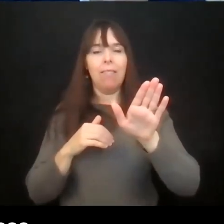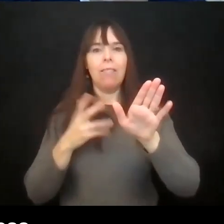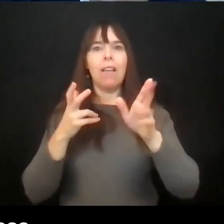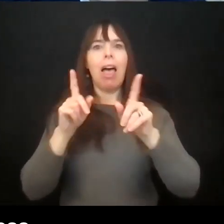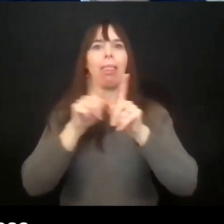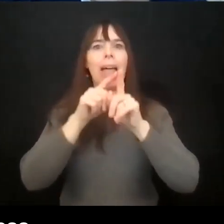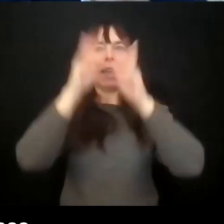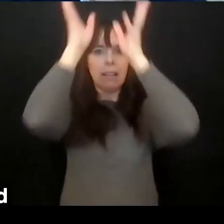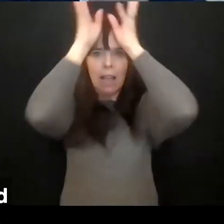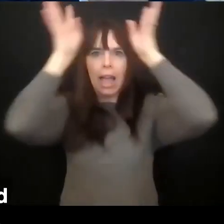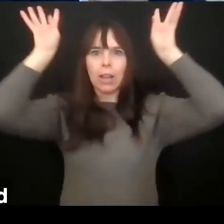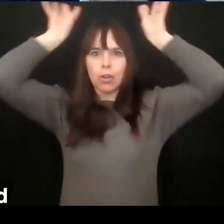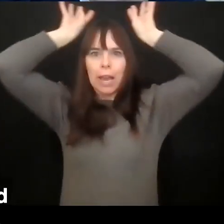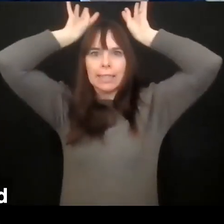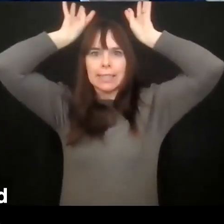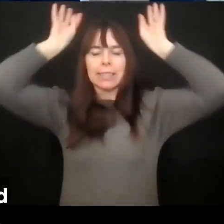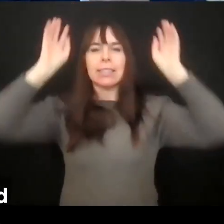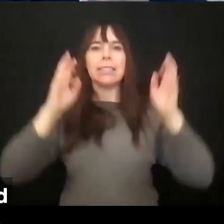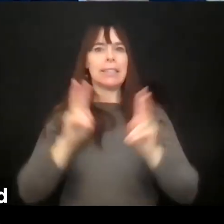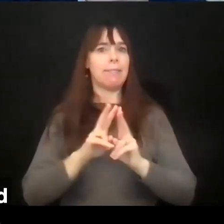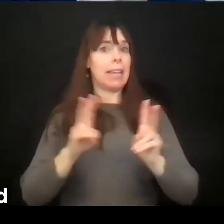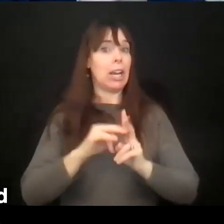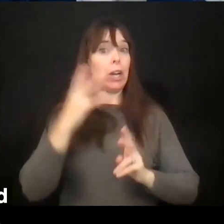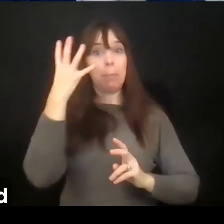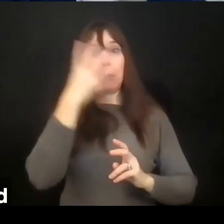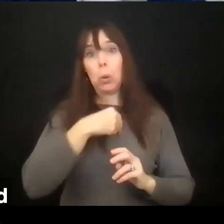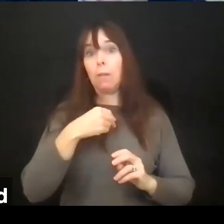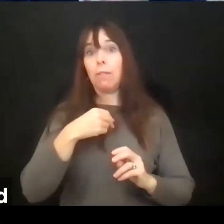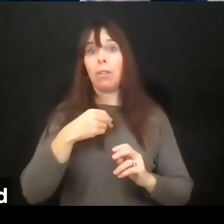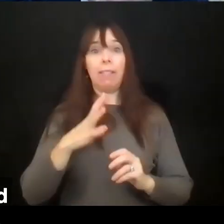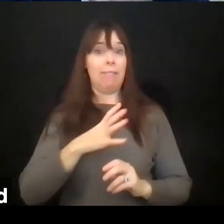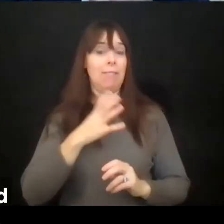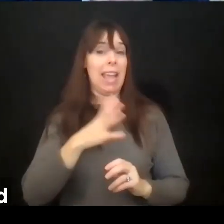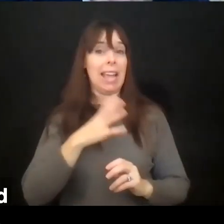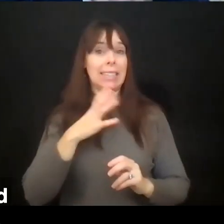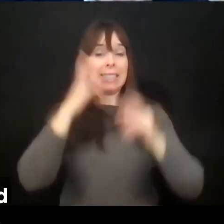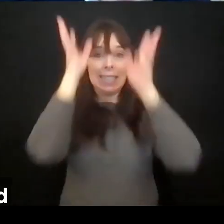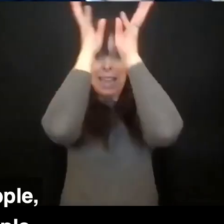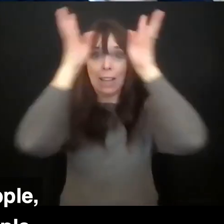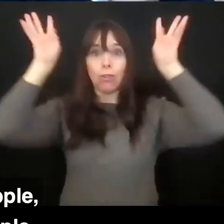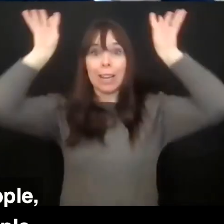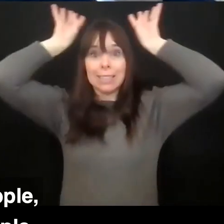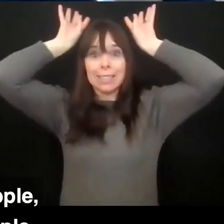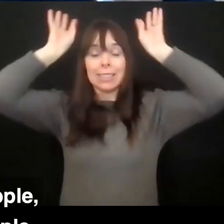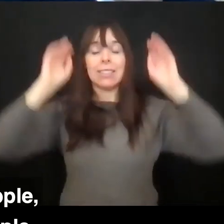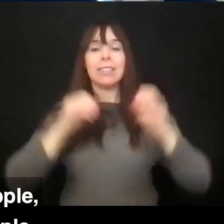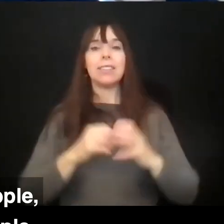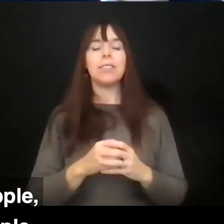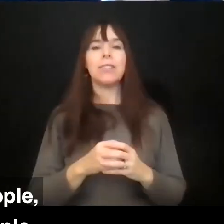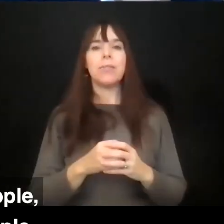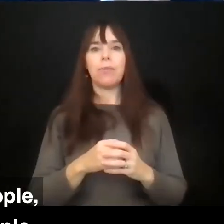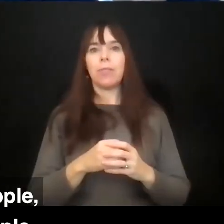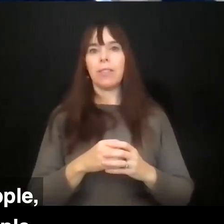headdress, a very beautiful and elegant headdress that